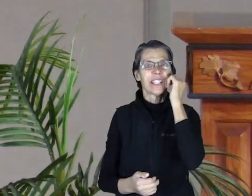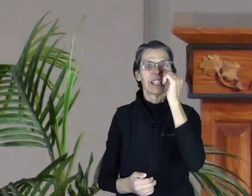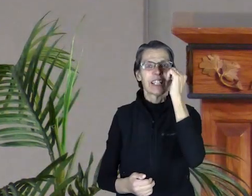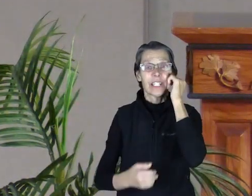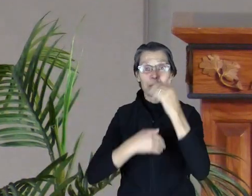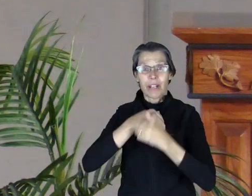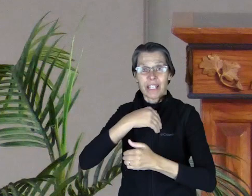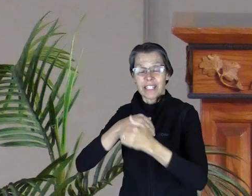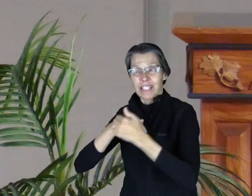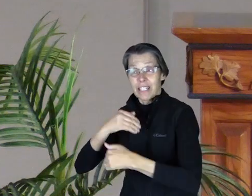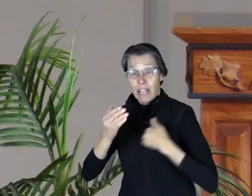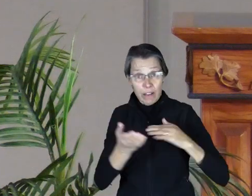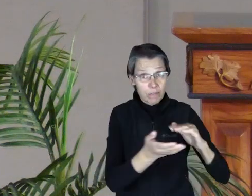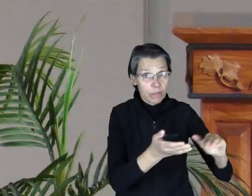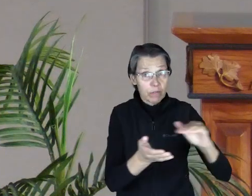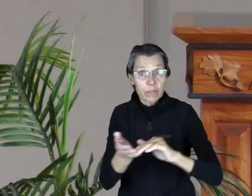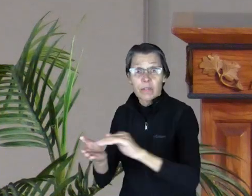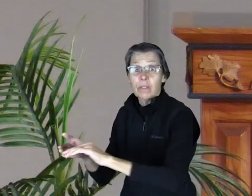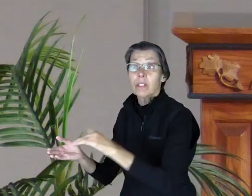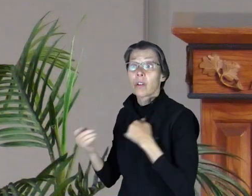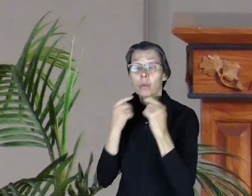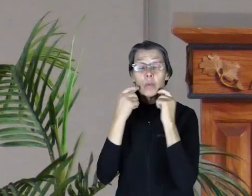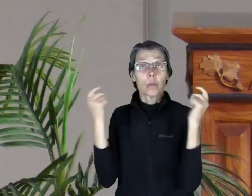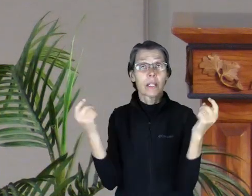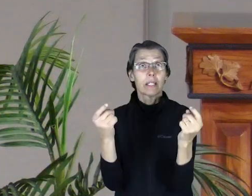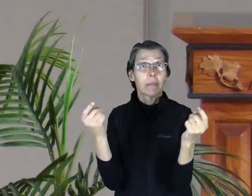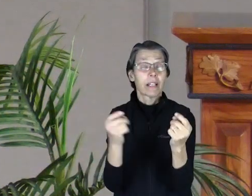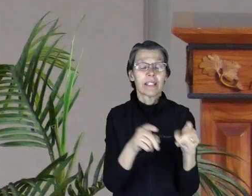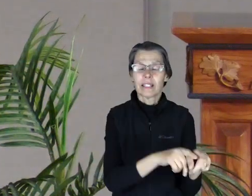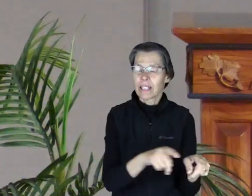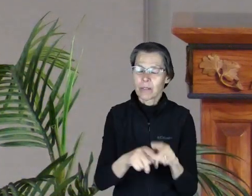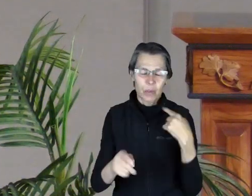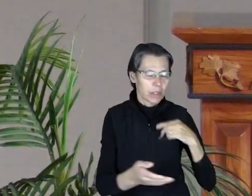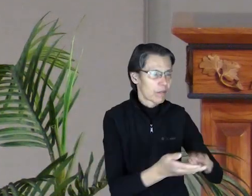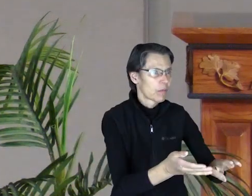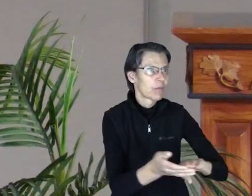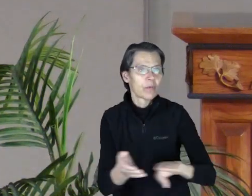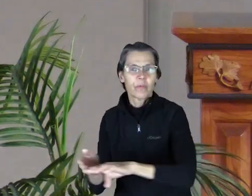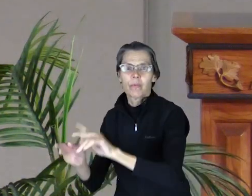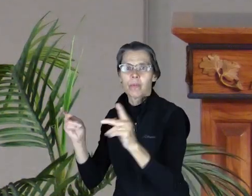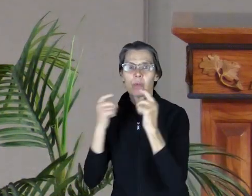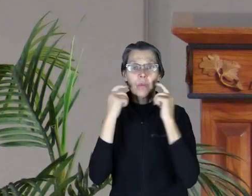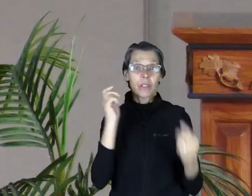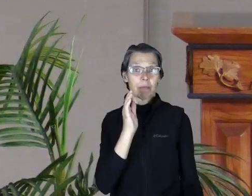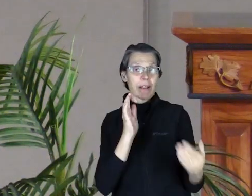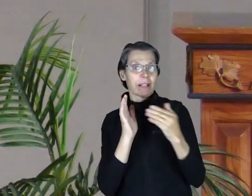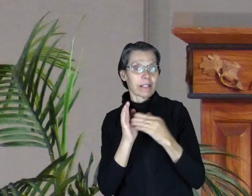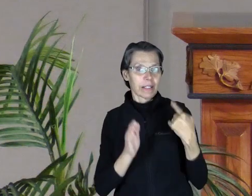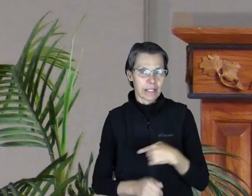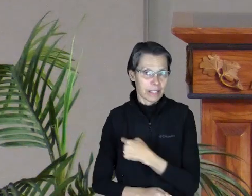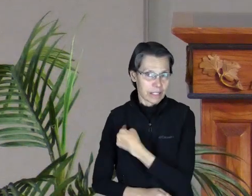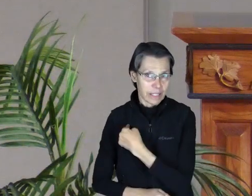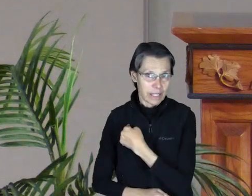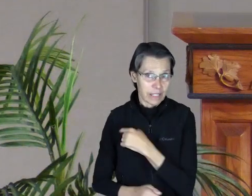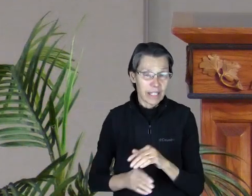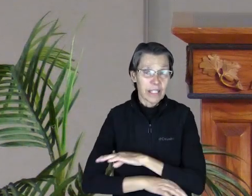Give us this day our daily bread, and forgive us our trespasses as we forgive those who trespass against